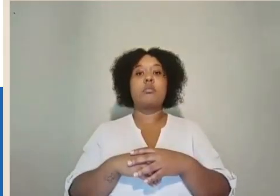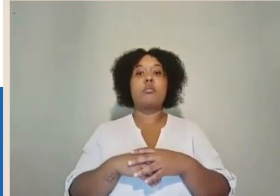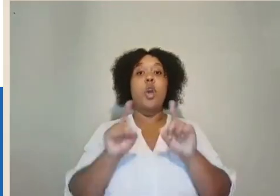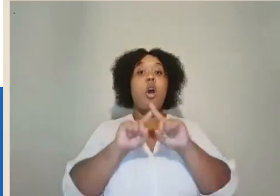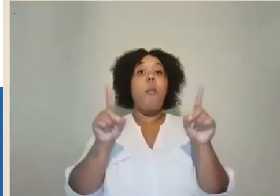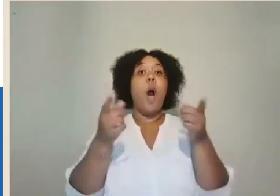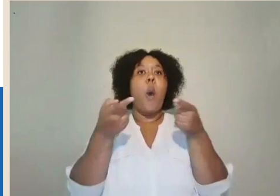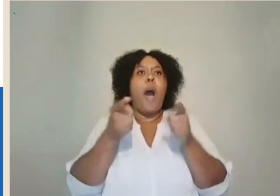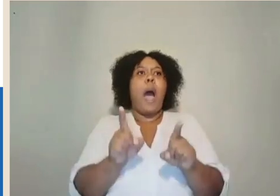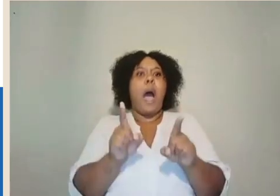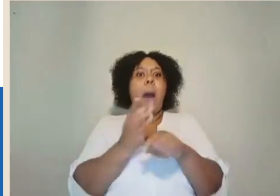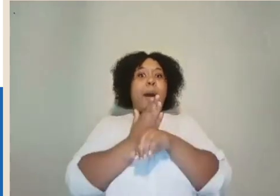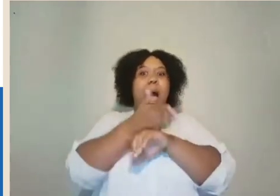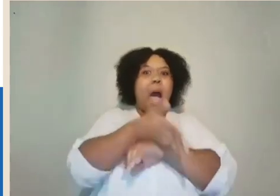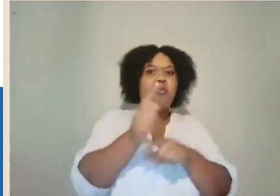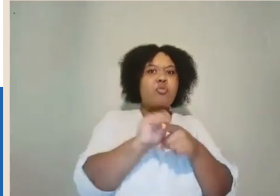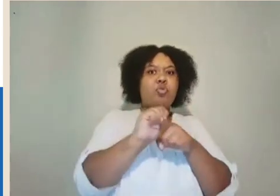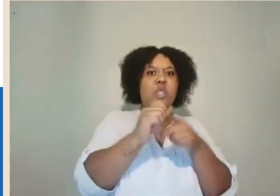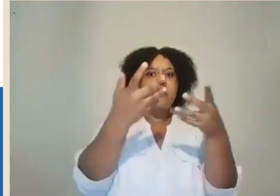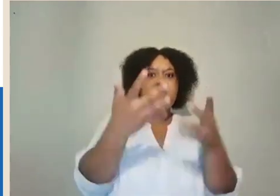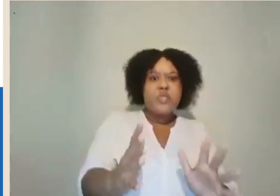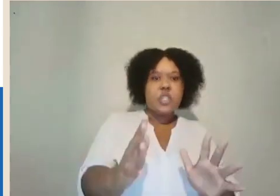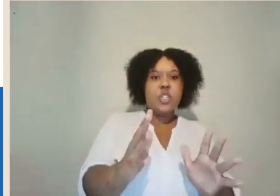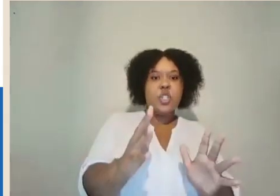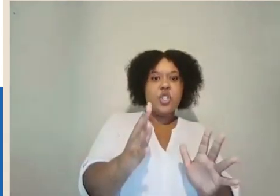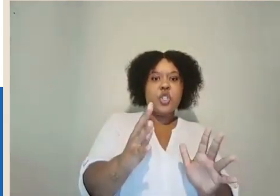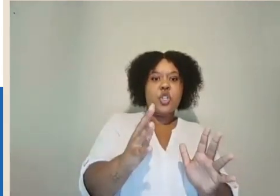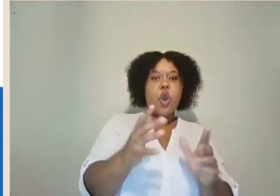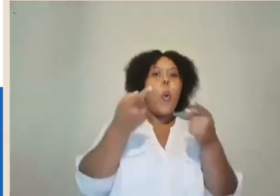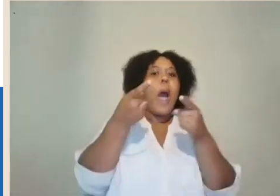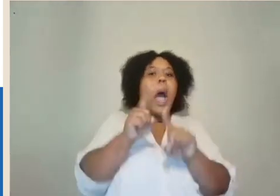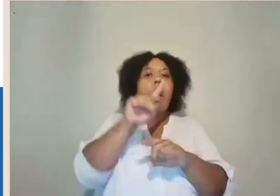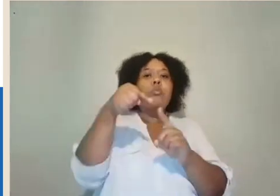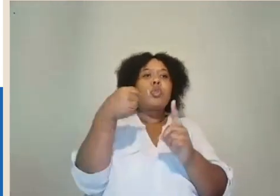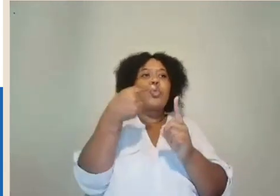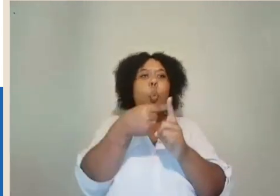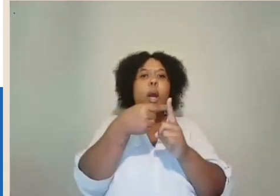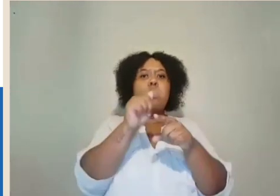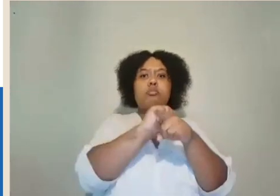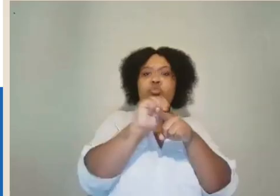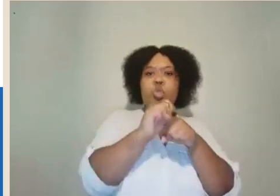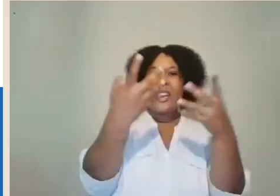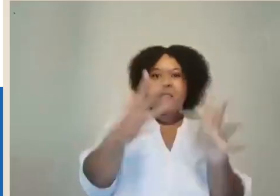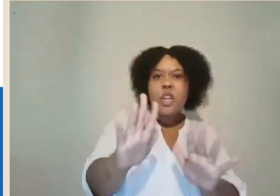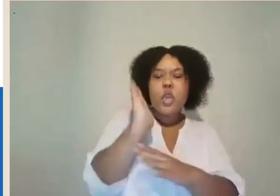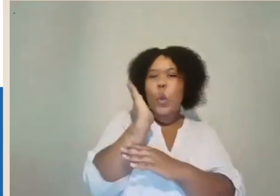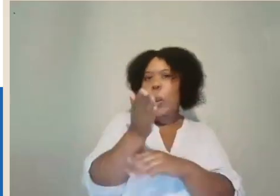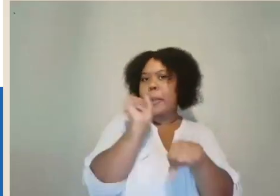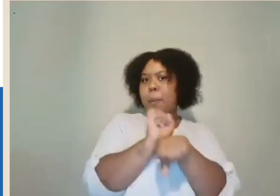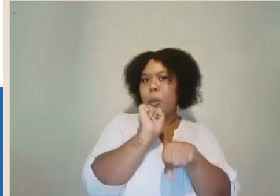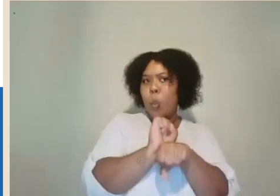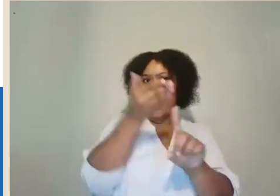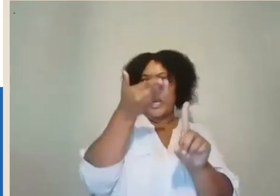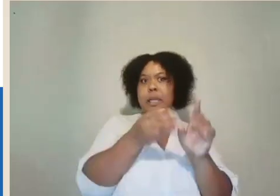after training ends? What will happen to your students once training is completed? Are they going to be working as an